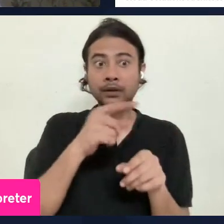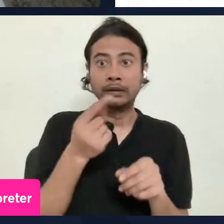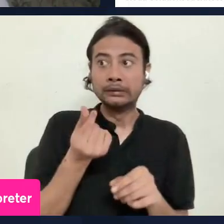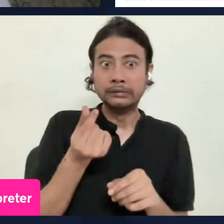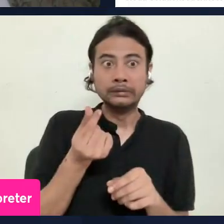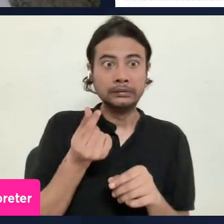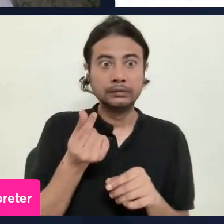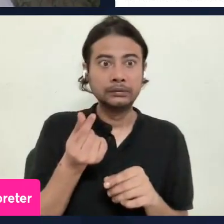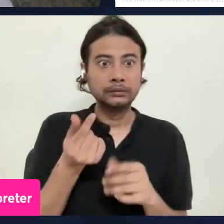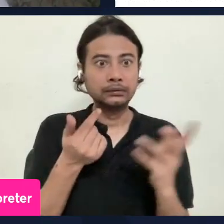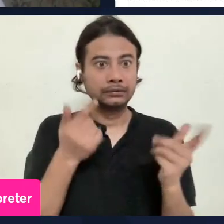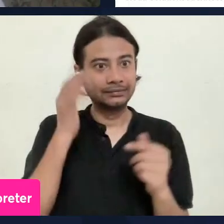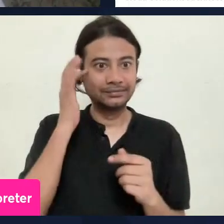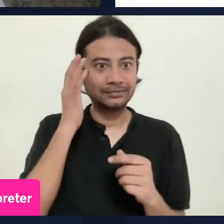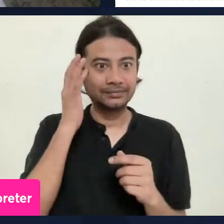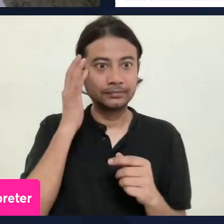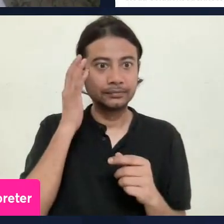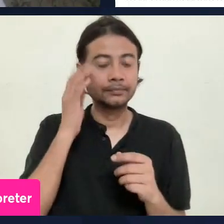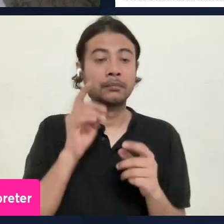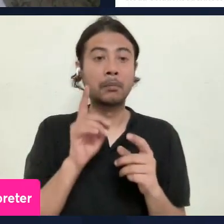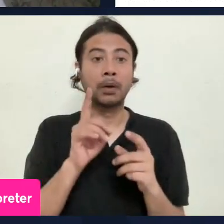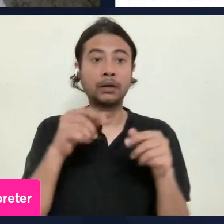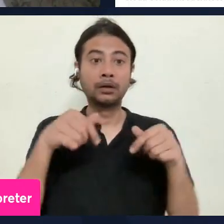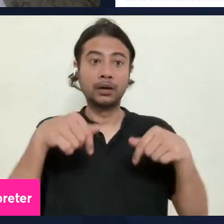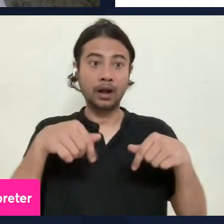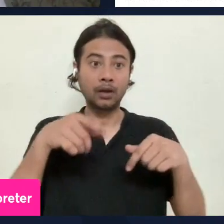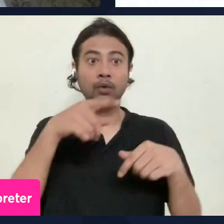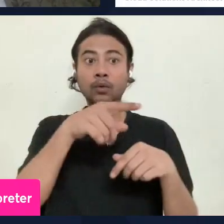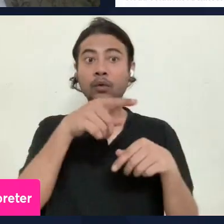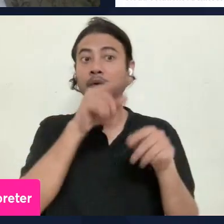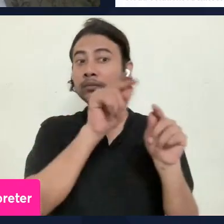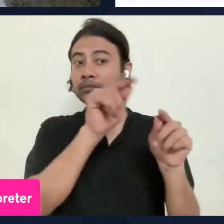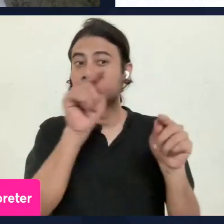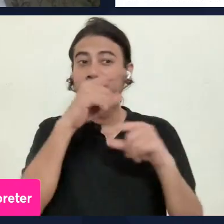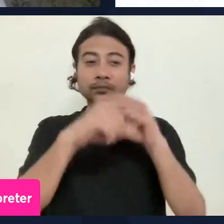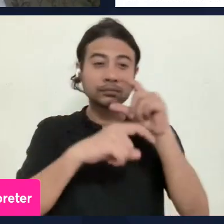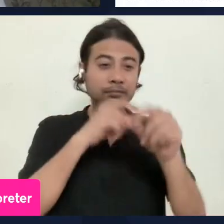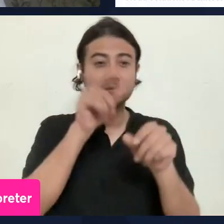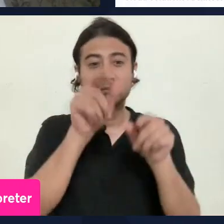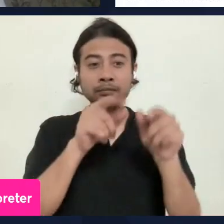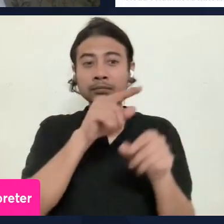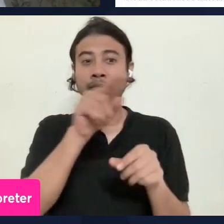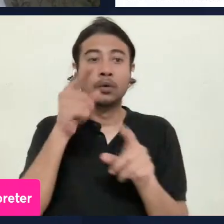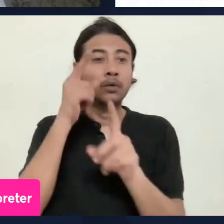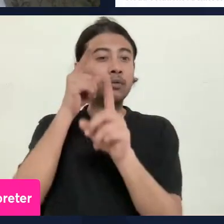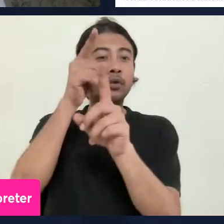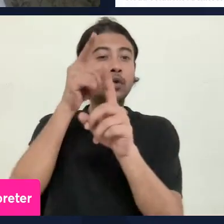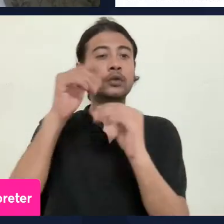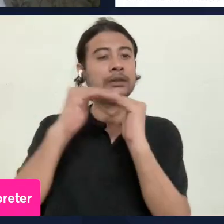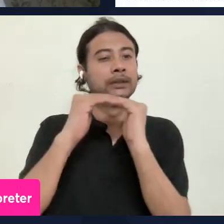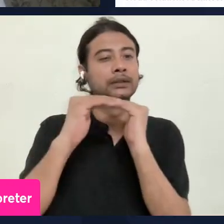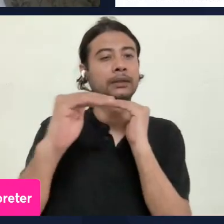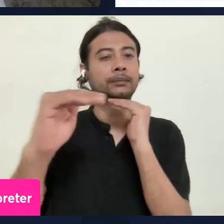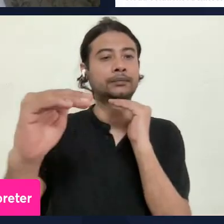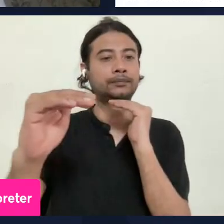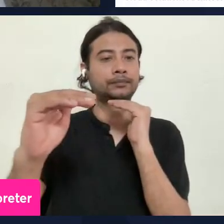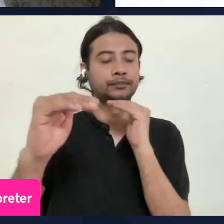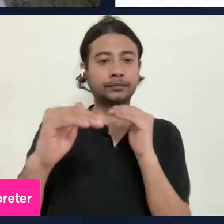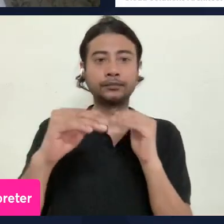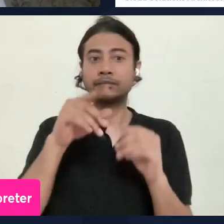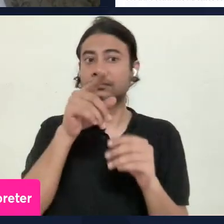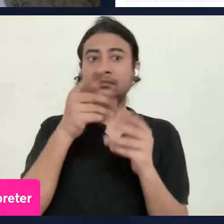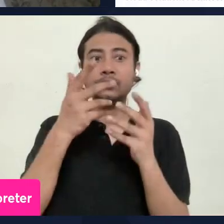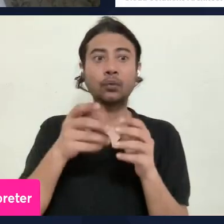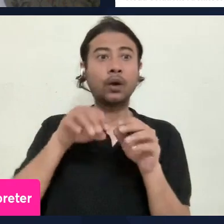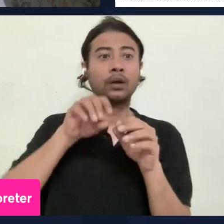more focused now on sustainability. I know many customers are aiming for things like carbon neutral, carbon